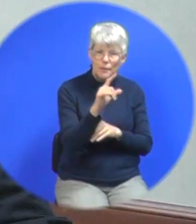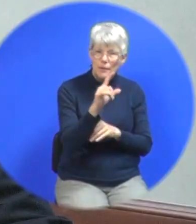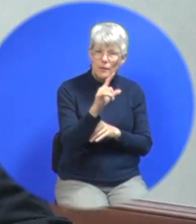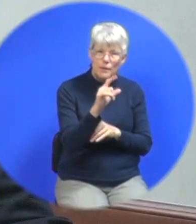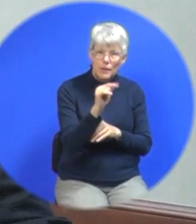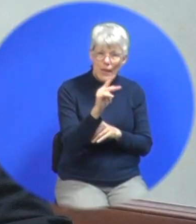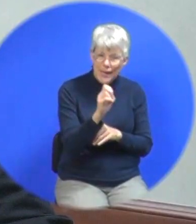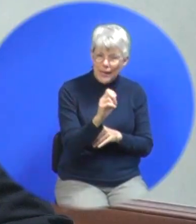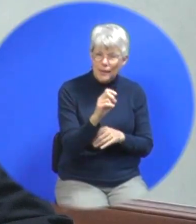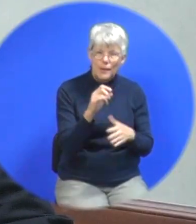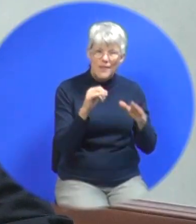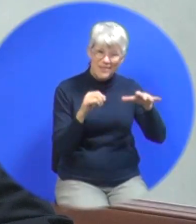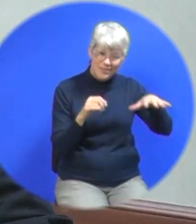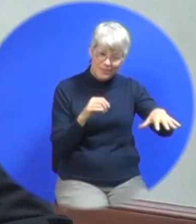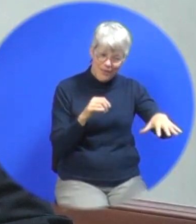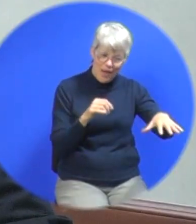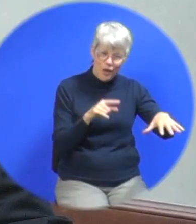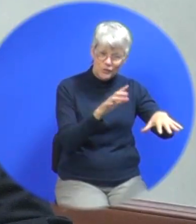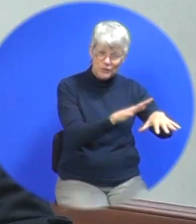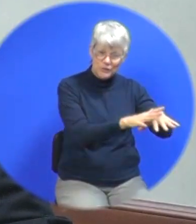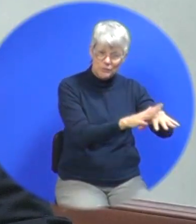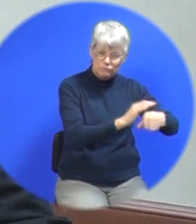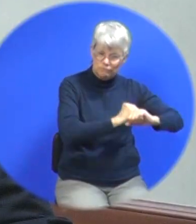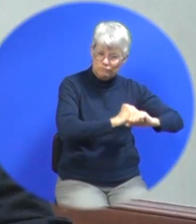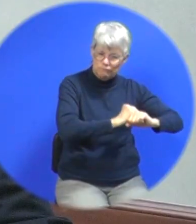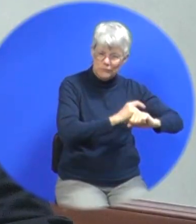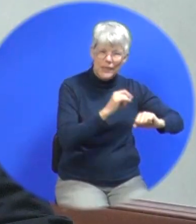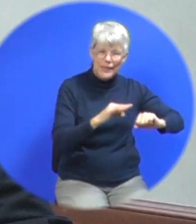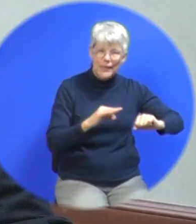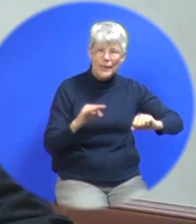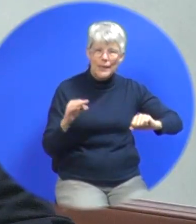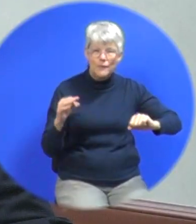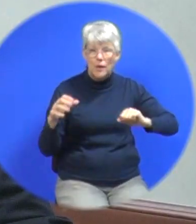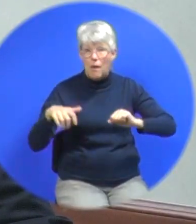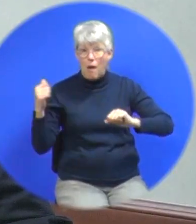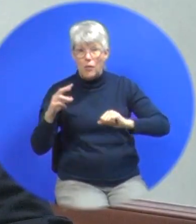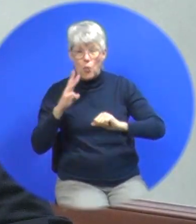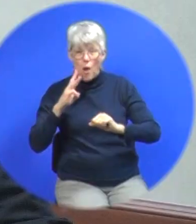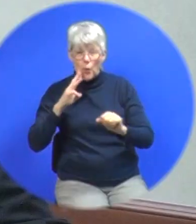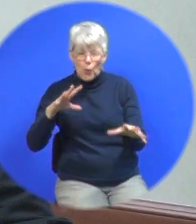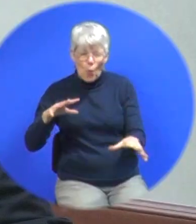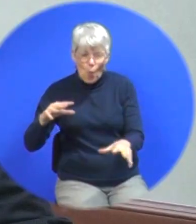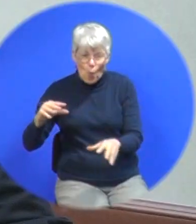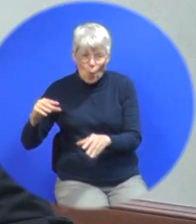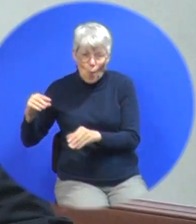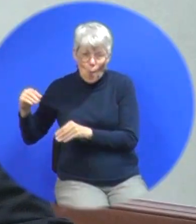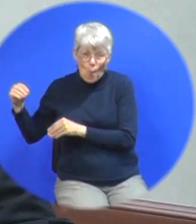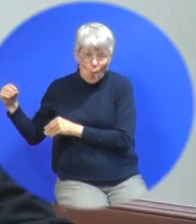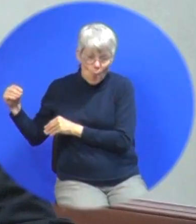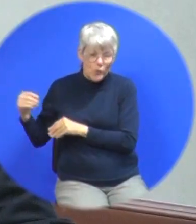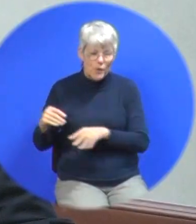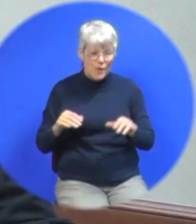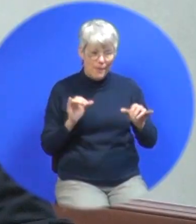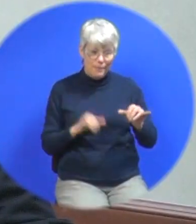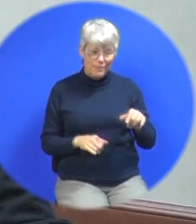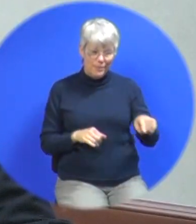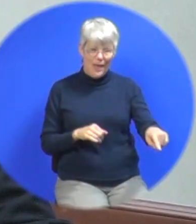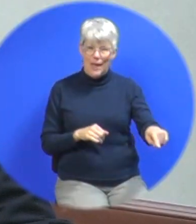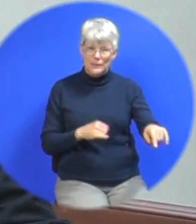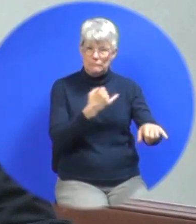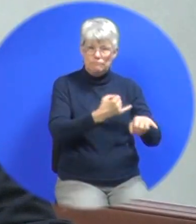is our fail-safe. And so if we pull down too much water, that's our Alamo in terms of water